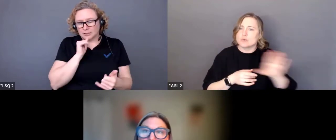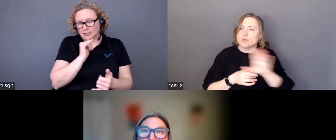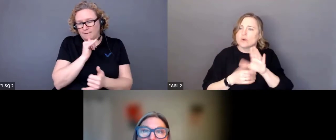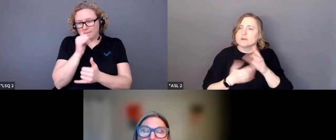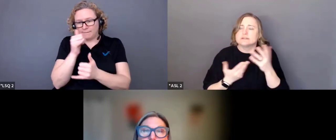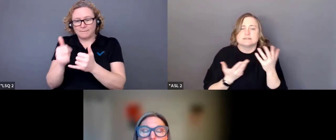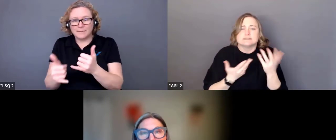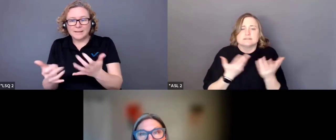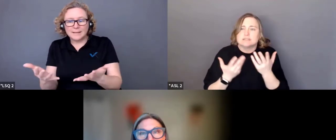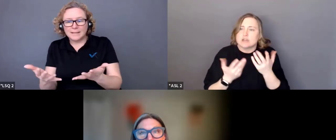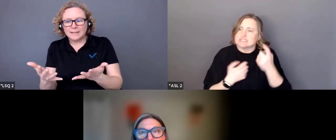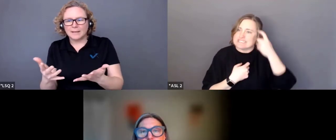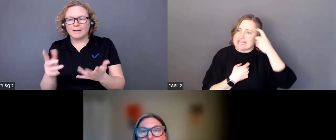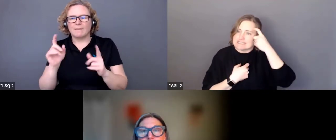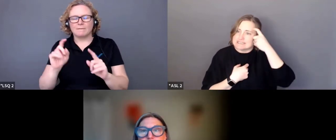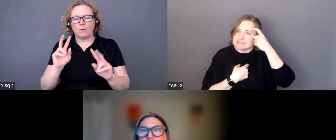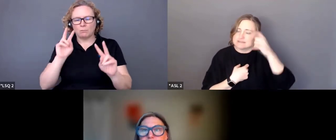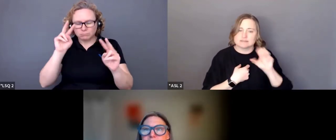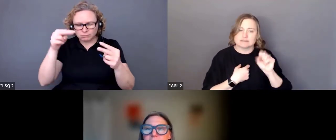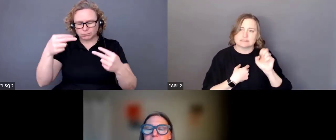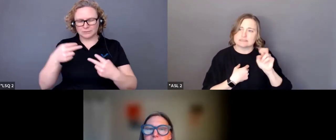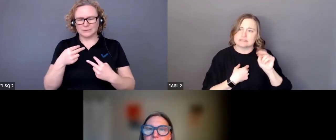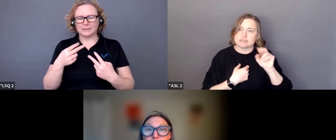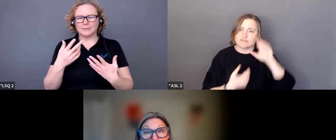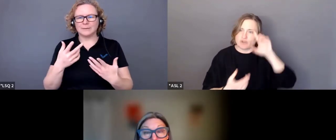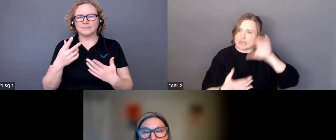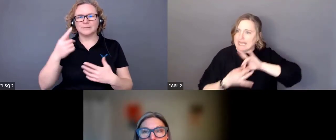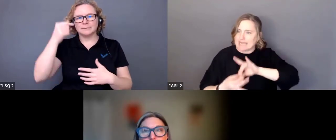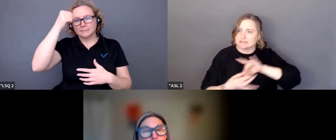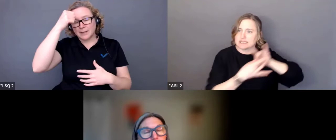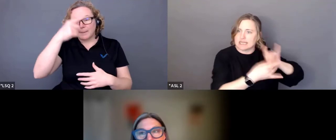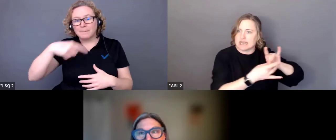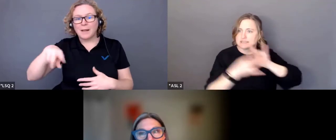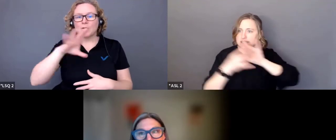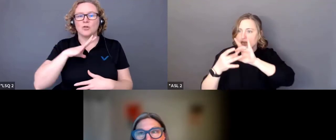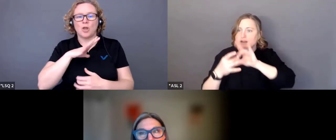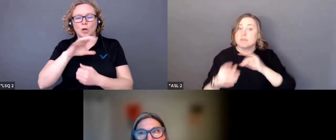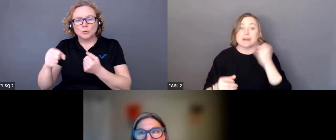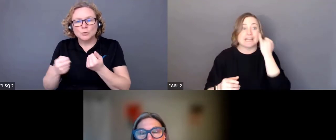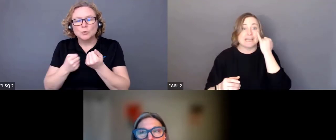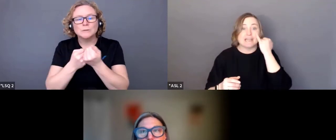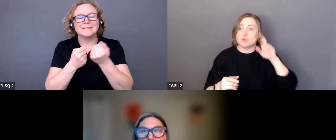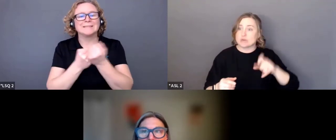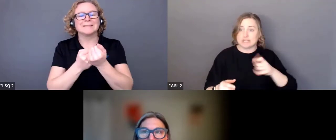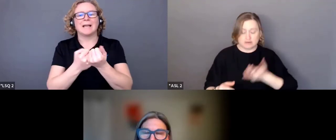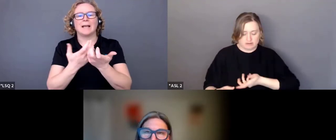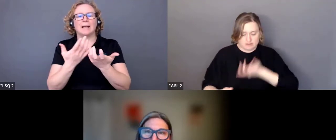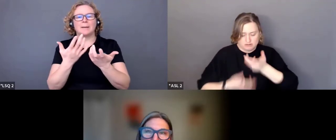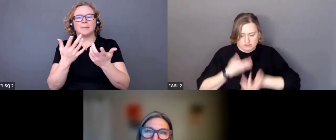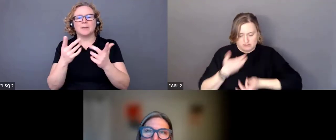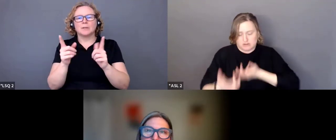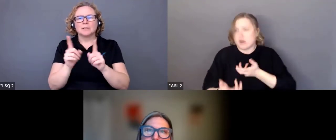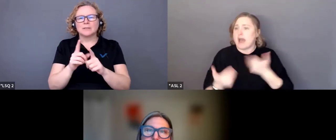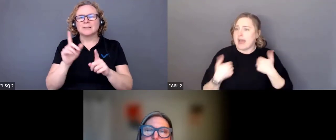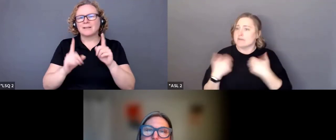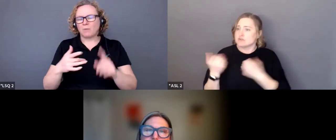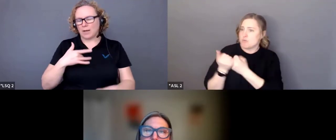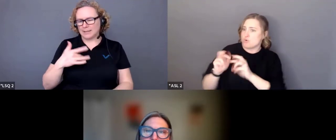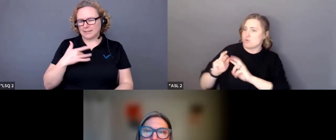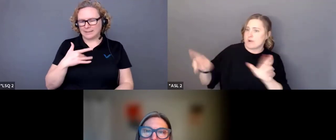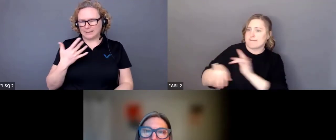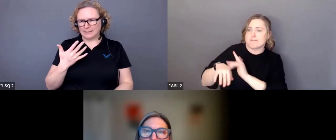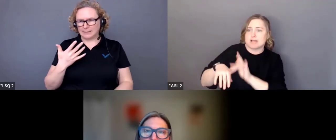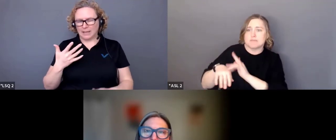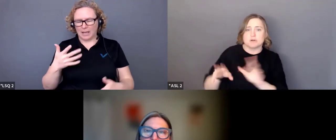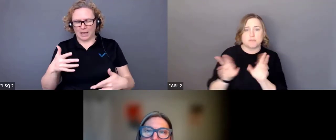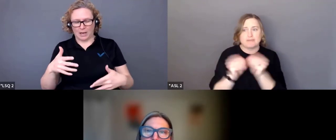there's supports available, not just for folks who are feeling like they're really struggling, but also who just want to work through some of these ideas. Supports available